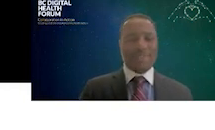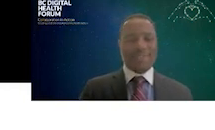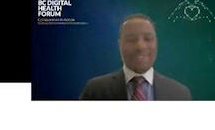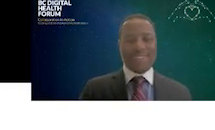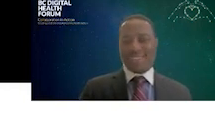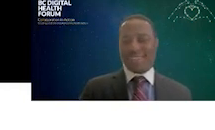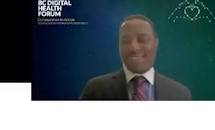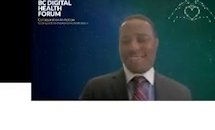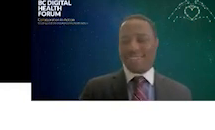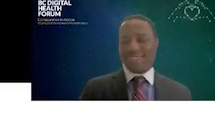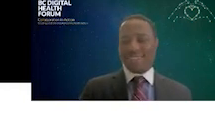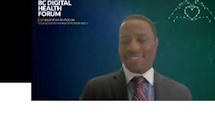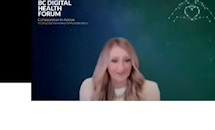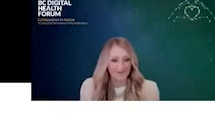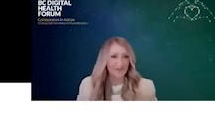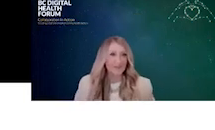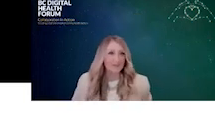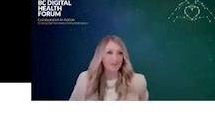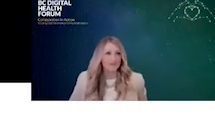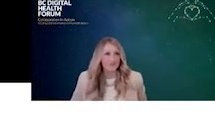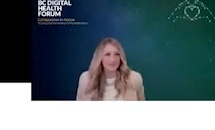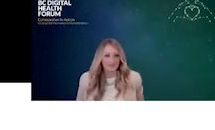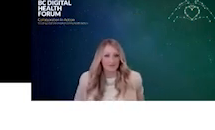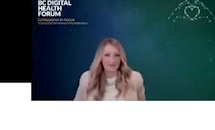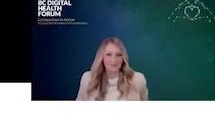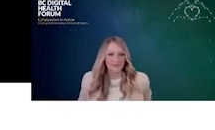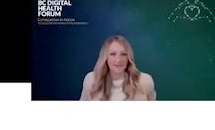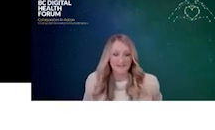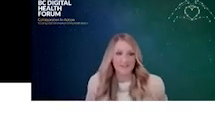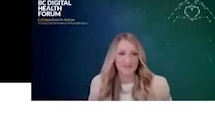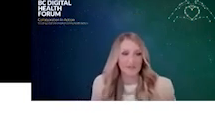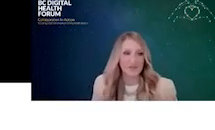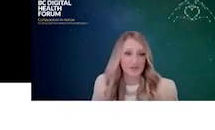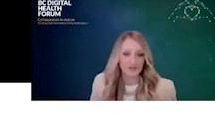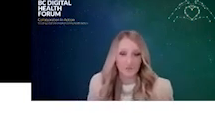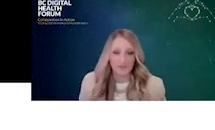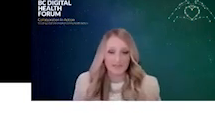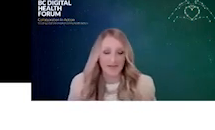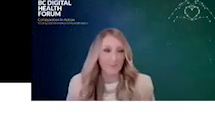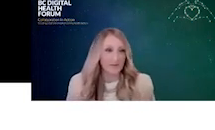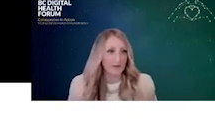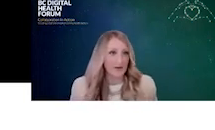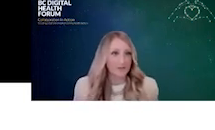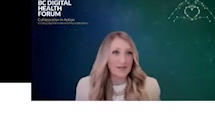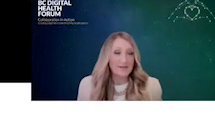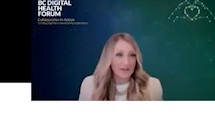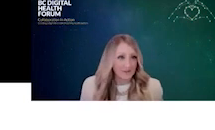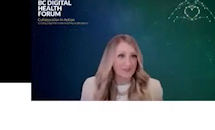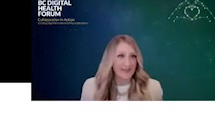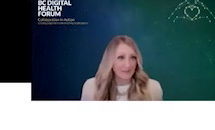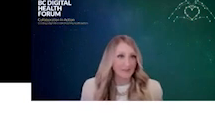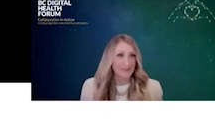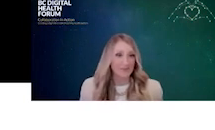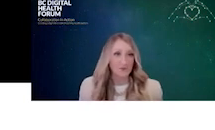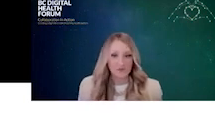you. Thanks. Thank you. Over Thank to you you. so much, Zachy, for sharing the work that's happening around